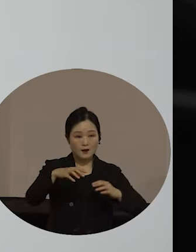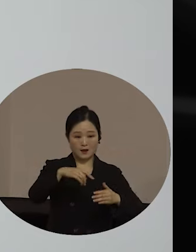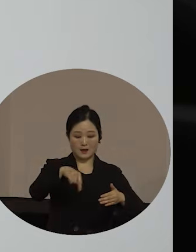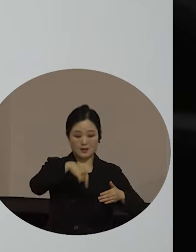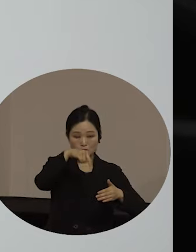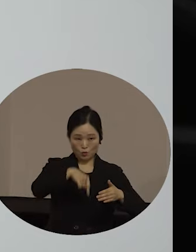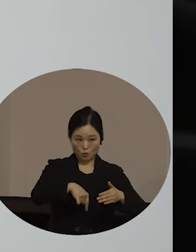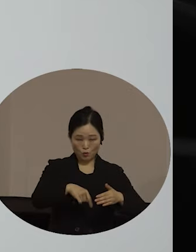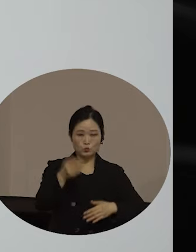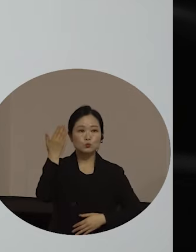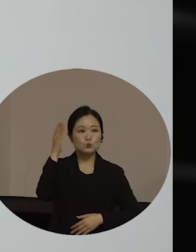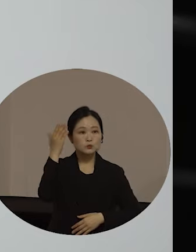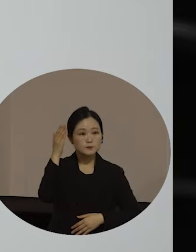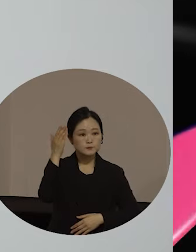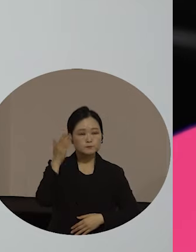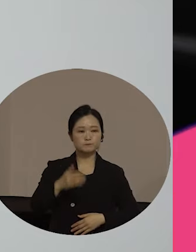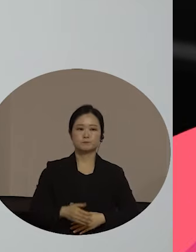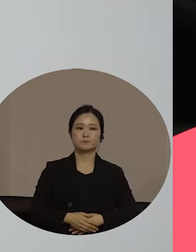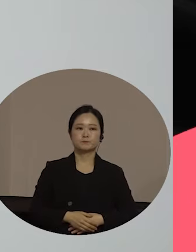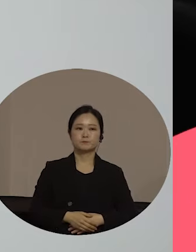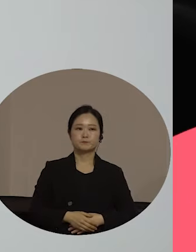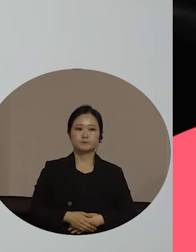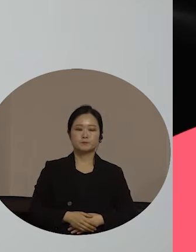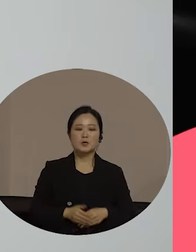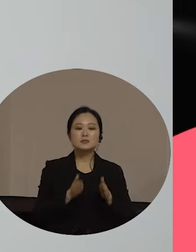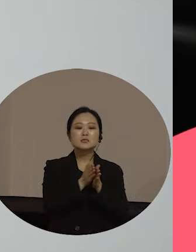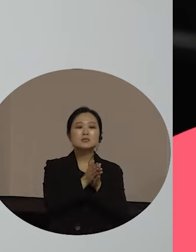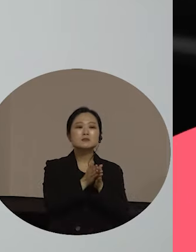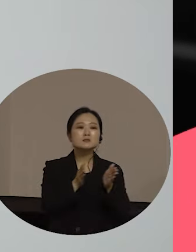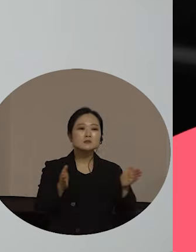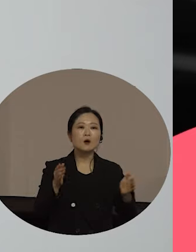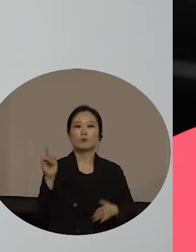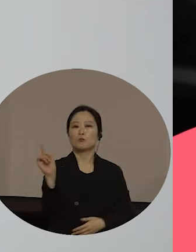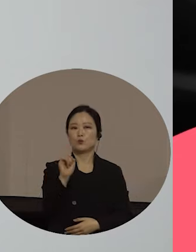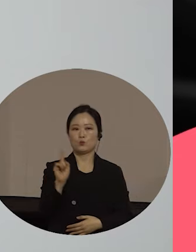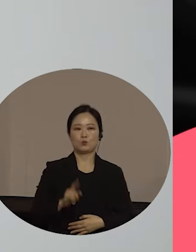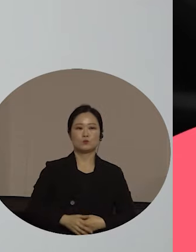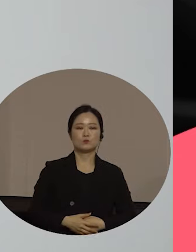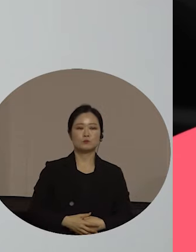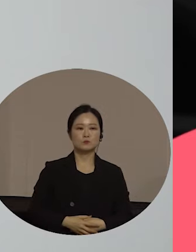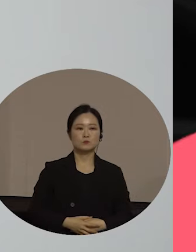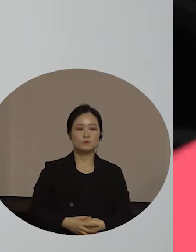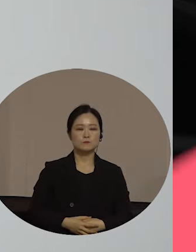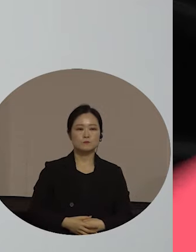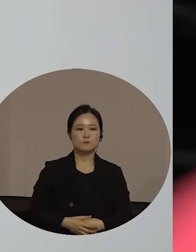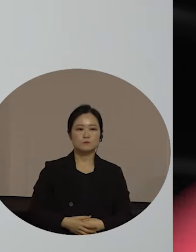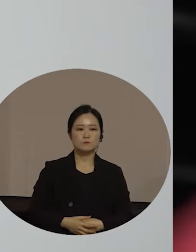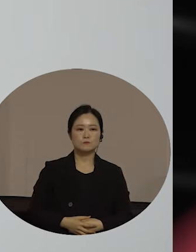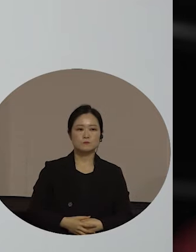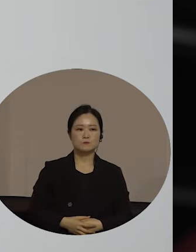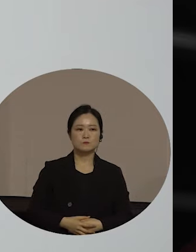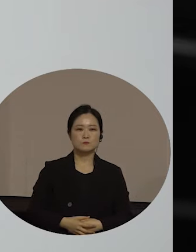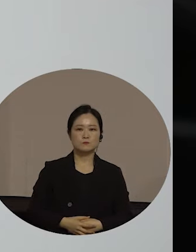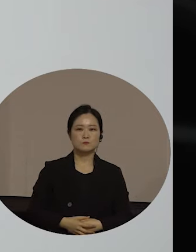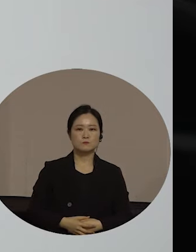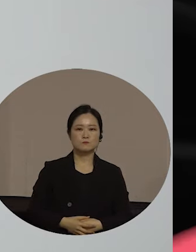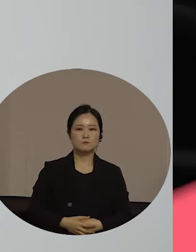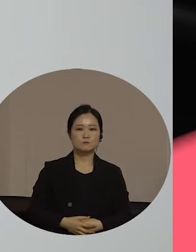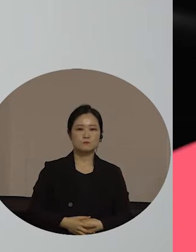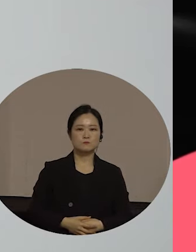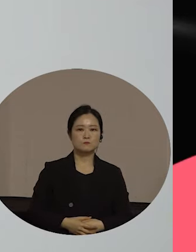because we found out that the one of the survey that there is the lack of the training